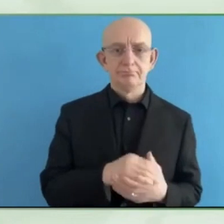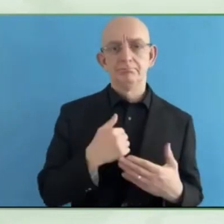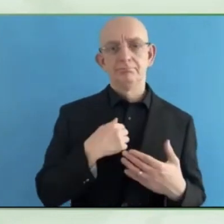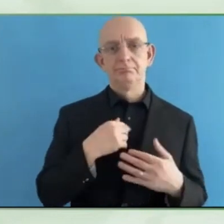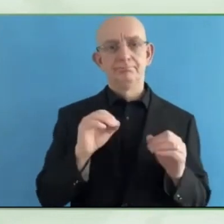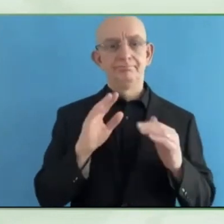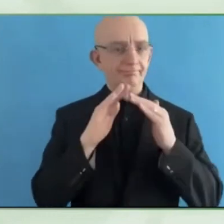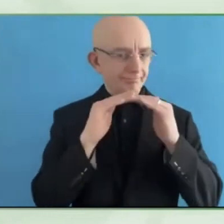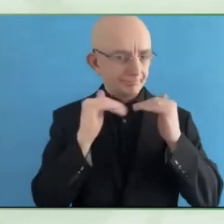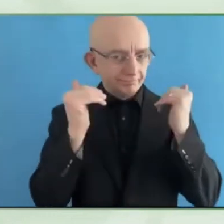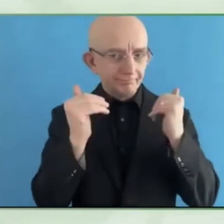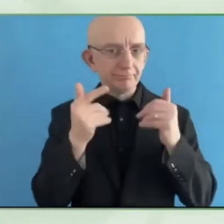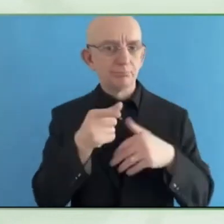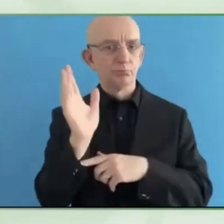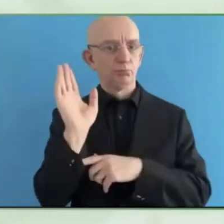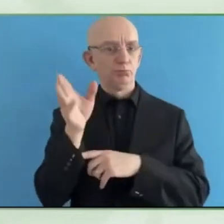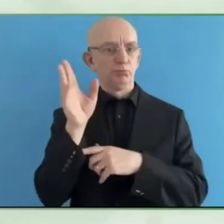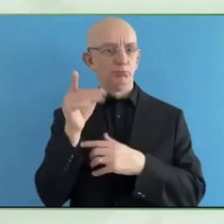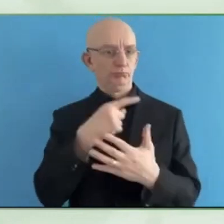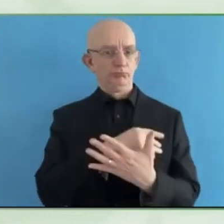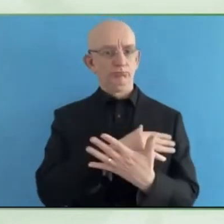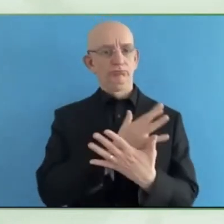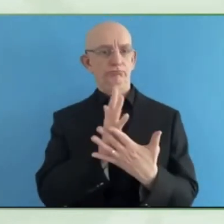So, well, we